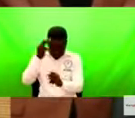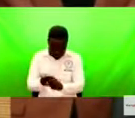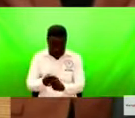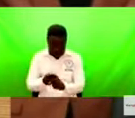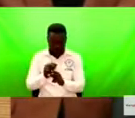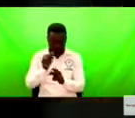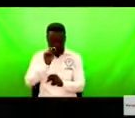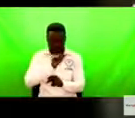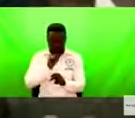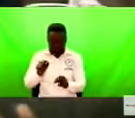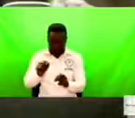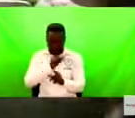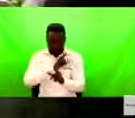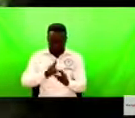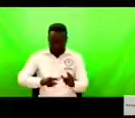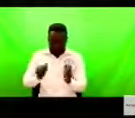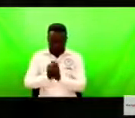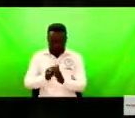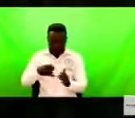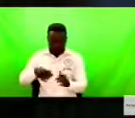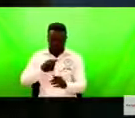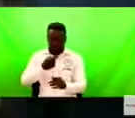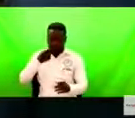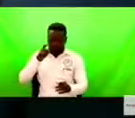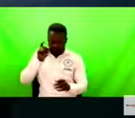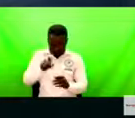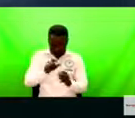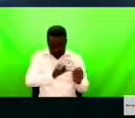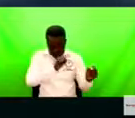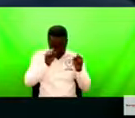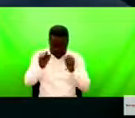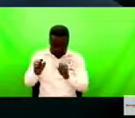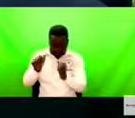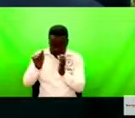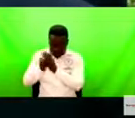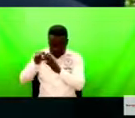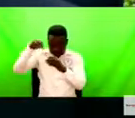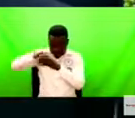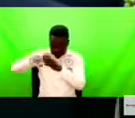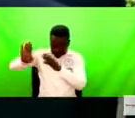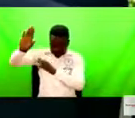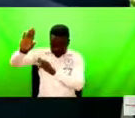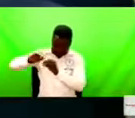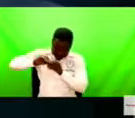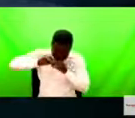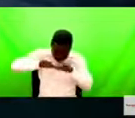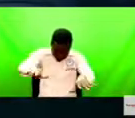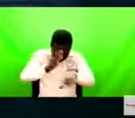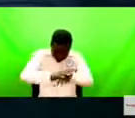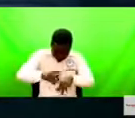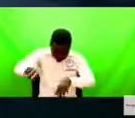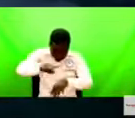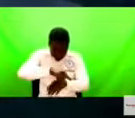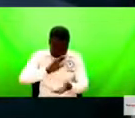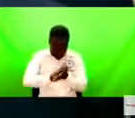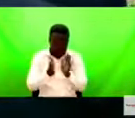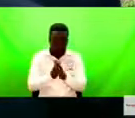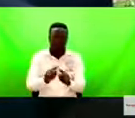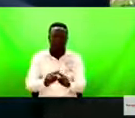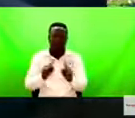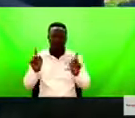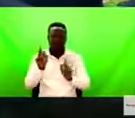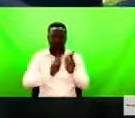Therefore, O Lord, we invoke the power that is in you upon them. Make them different